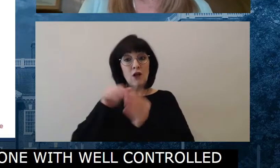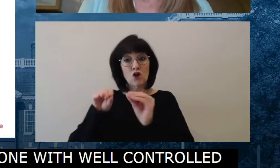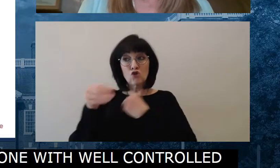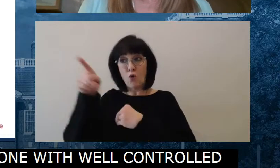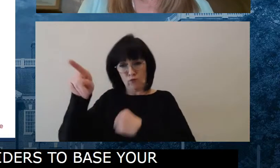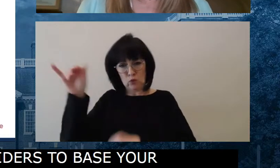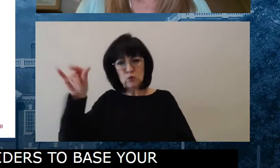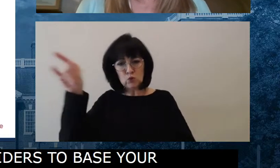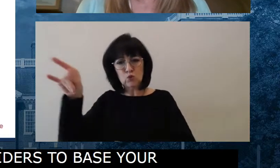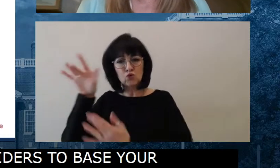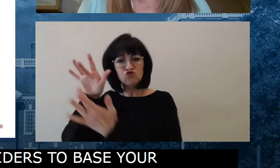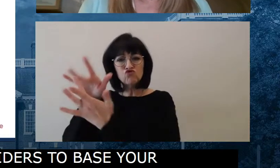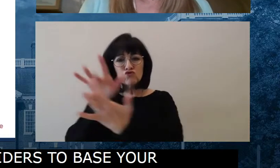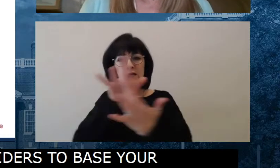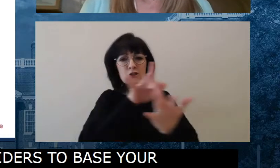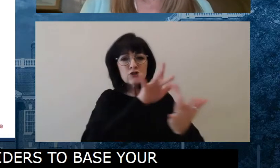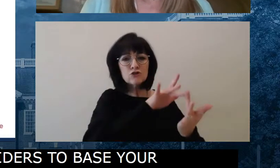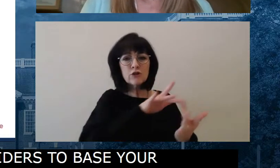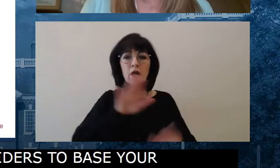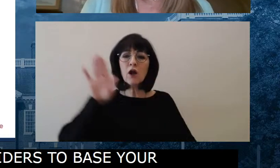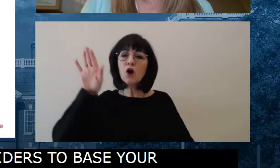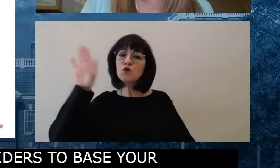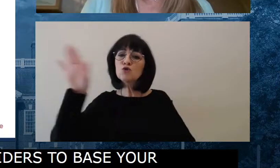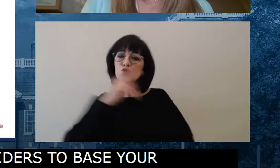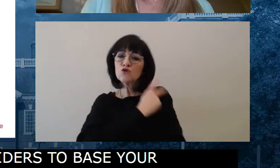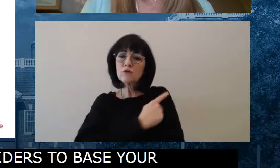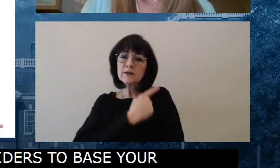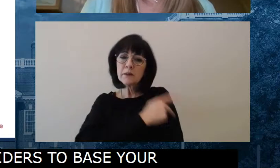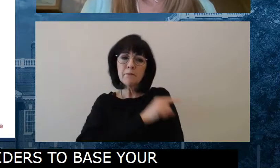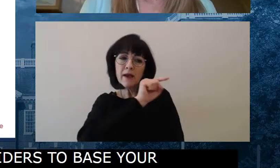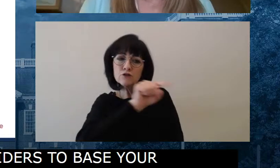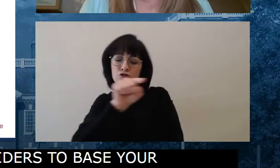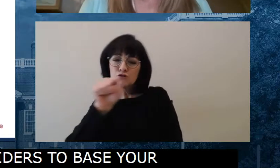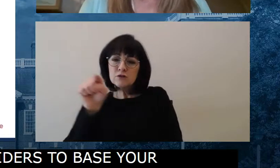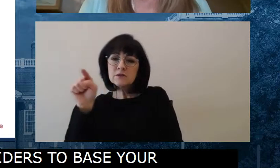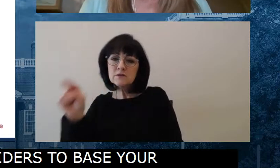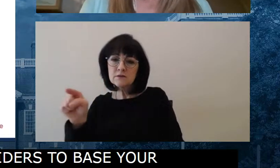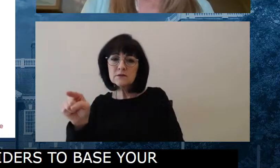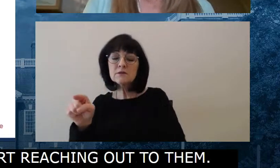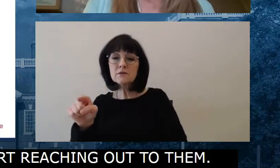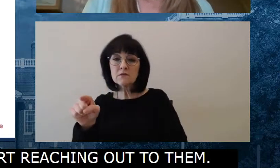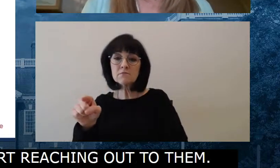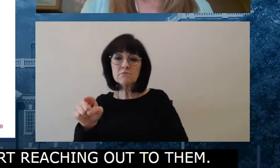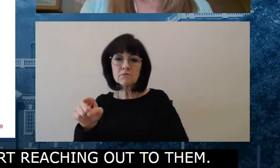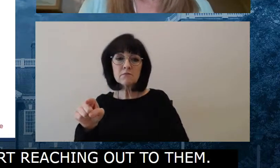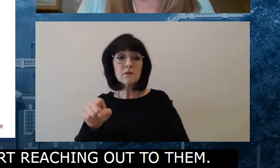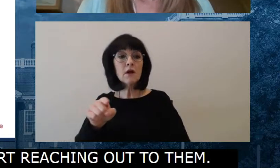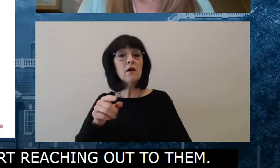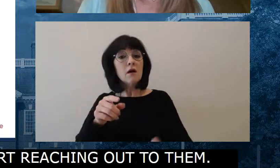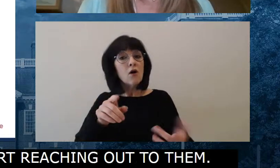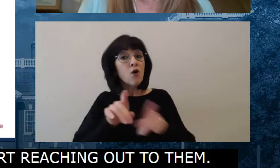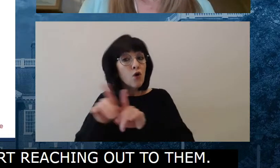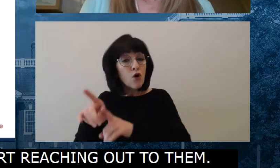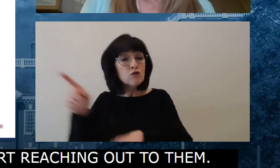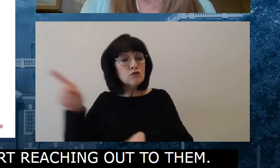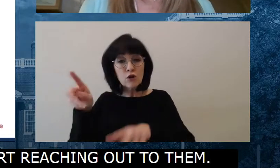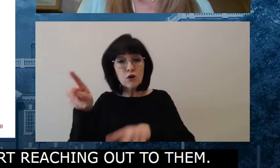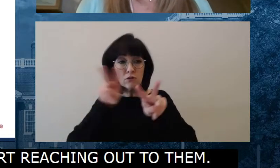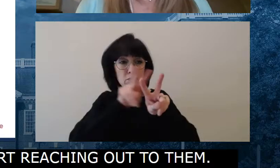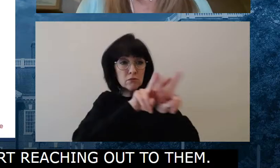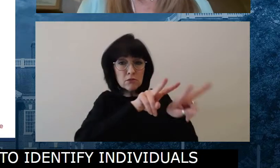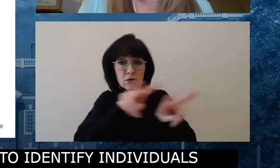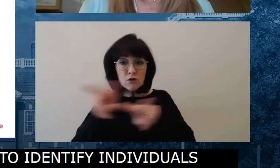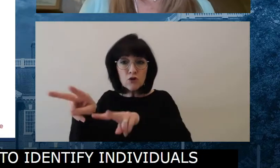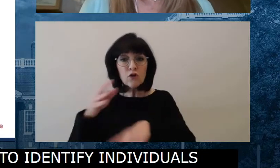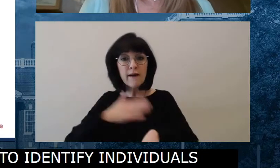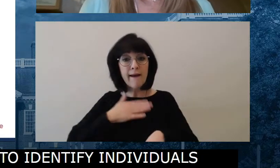also asking them to identify individuals who are caregivers of individuals who